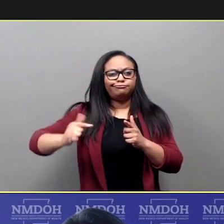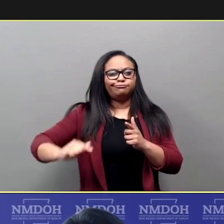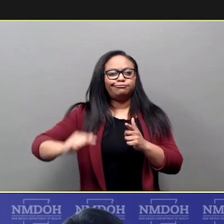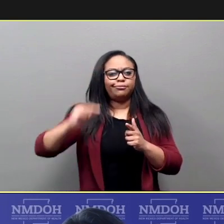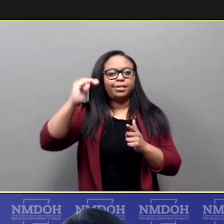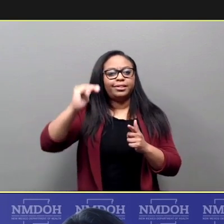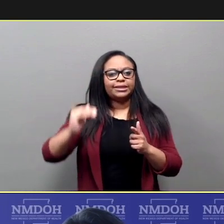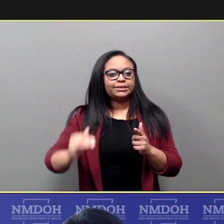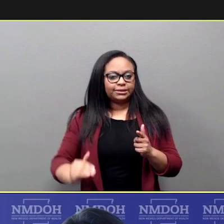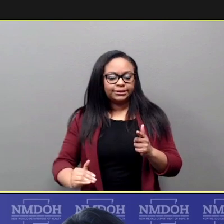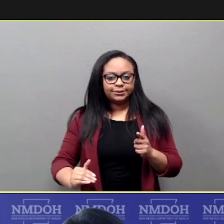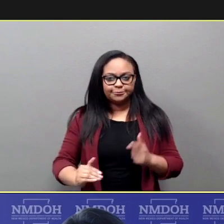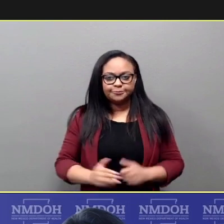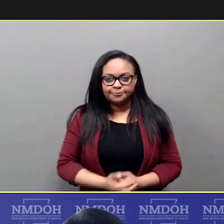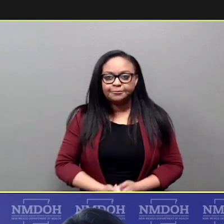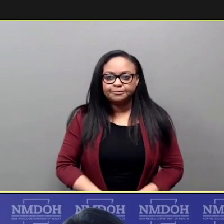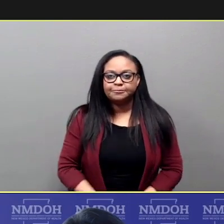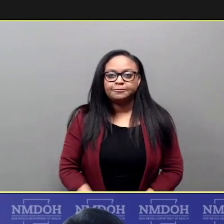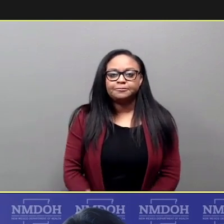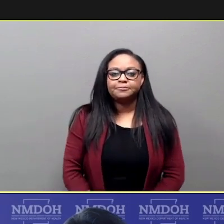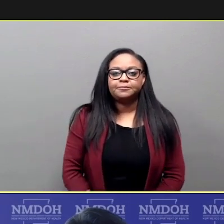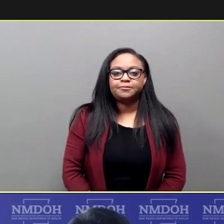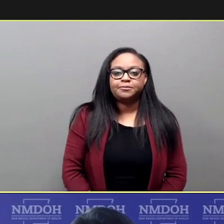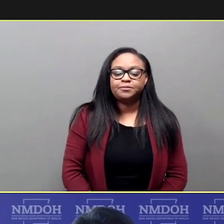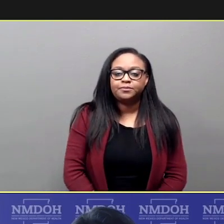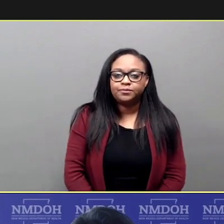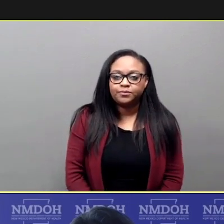Nash Jones with KUNM.